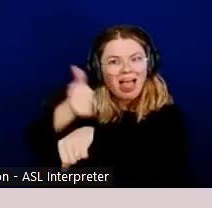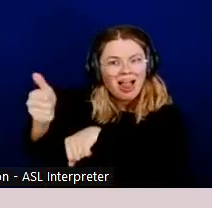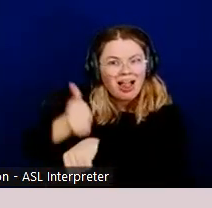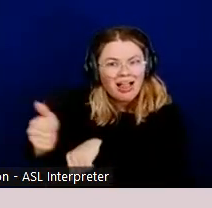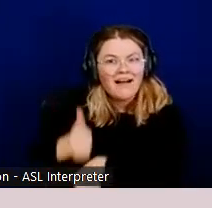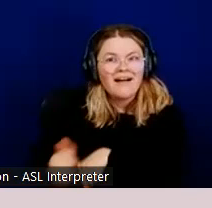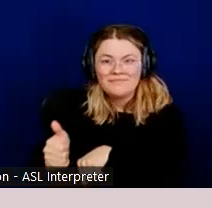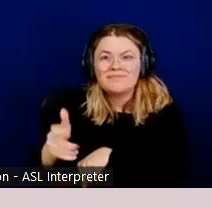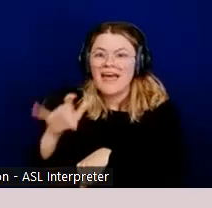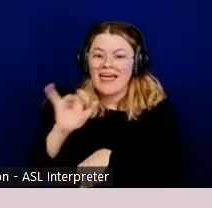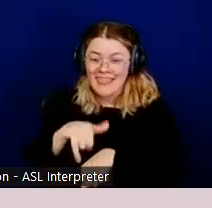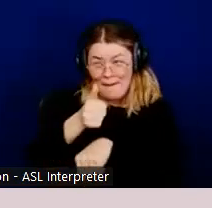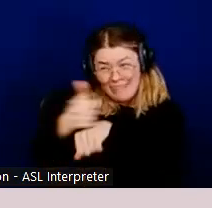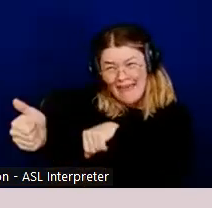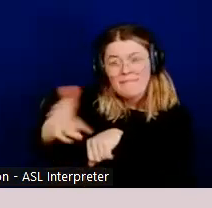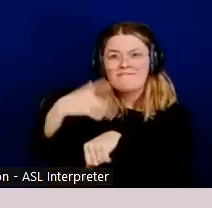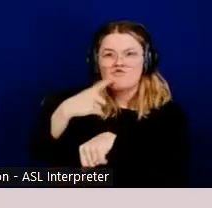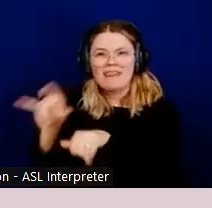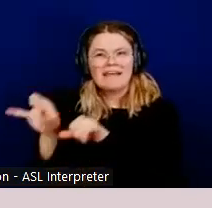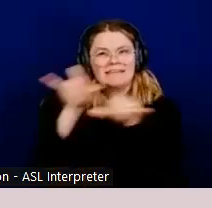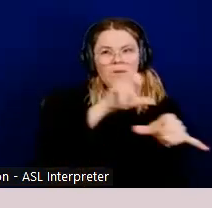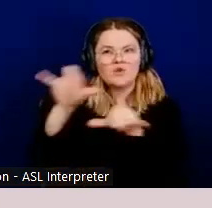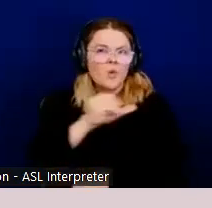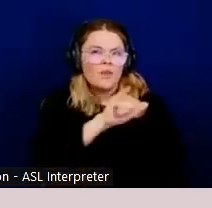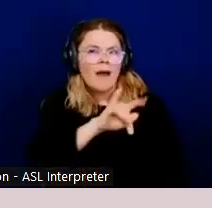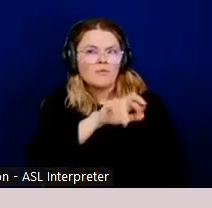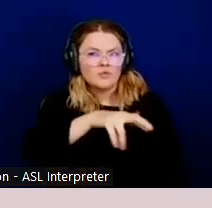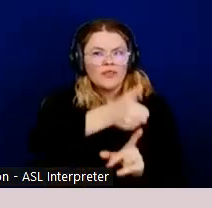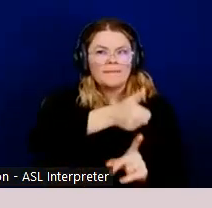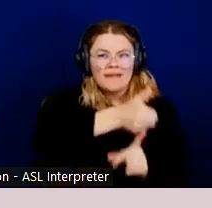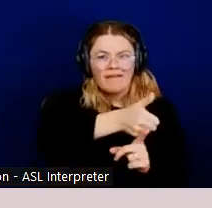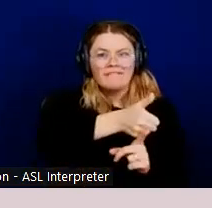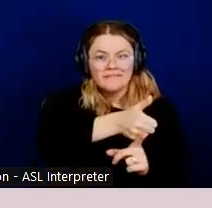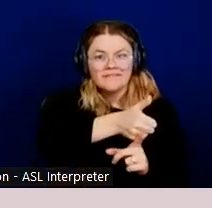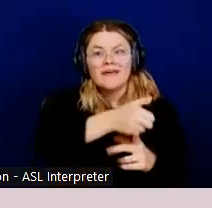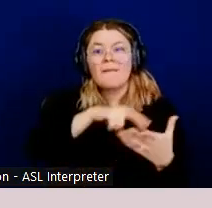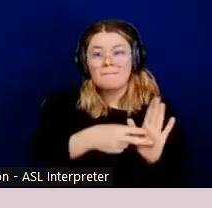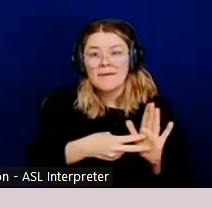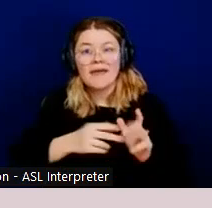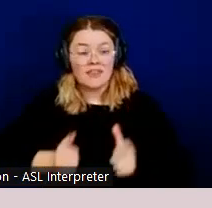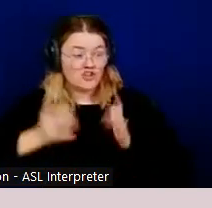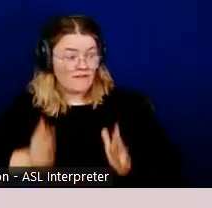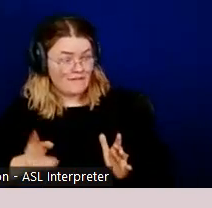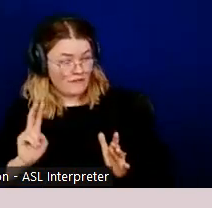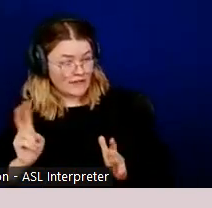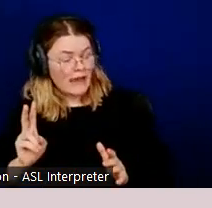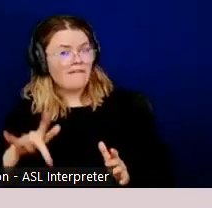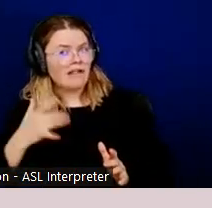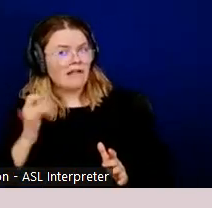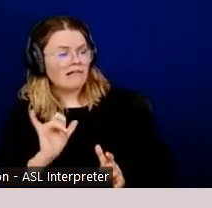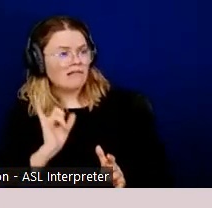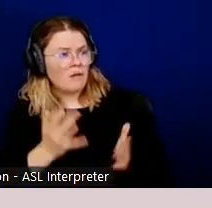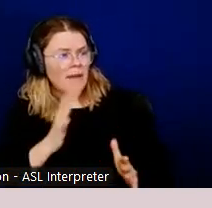abuser's voice and show the survivor that the abuser was right, which is not the